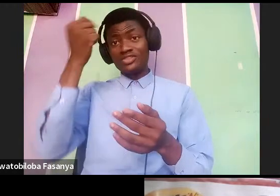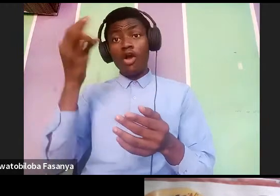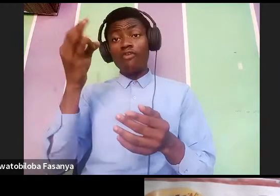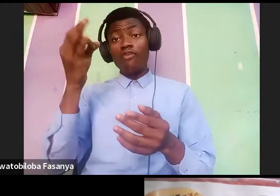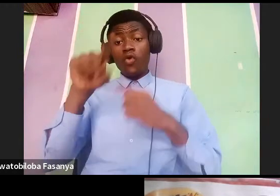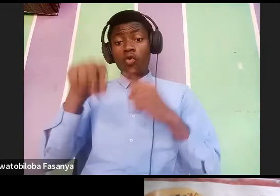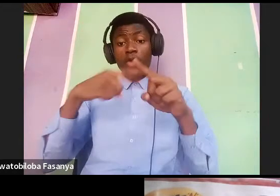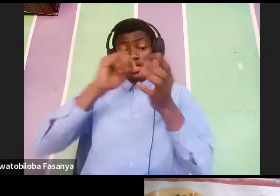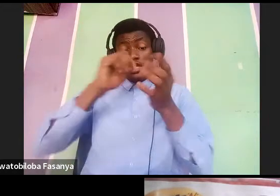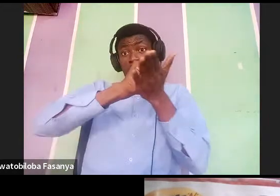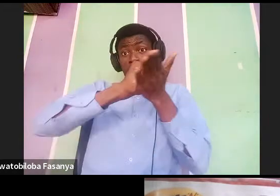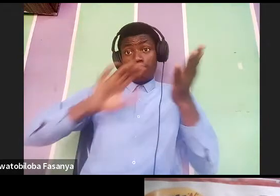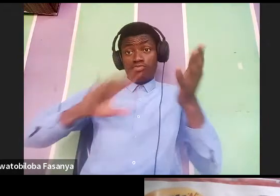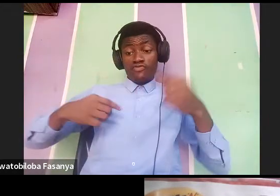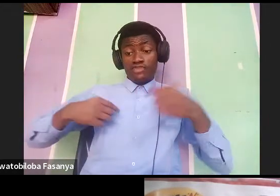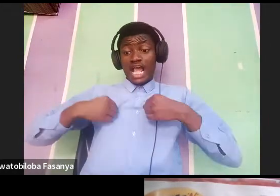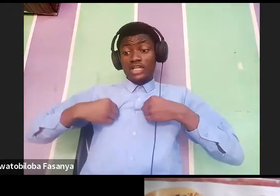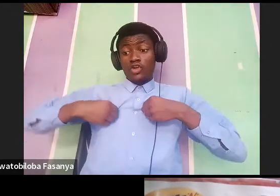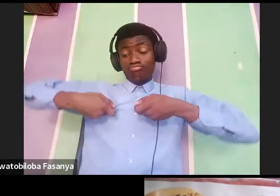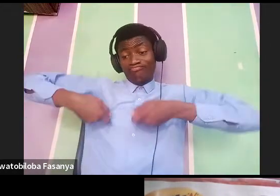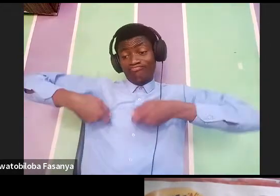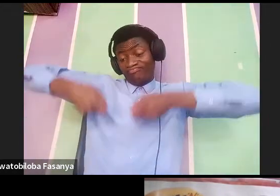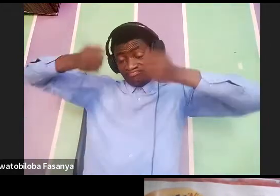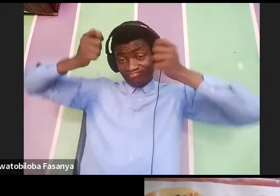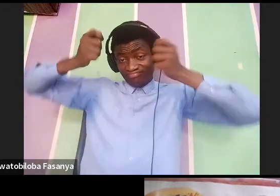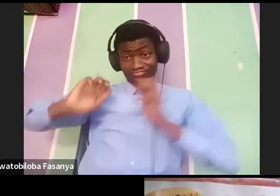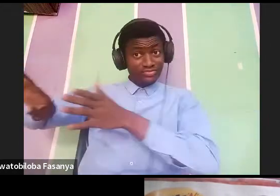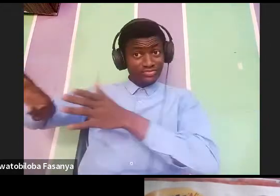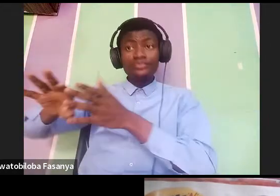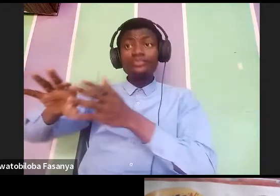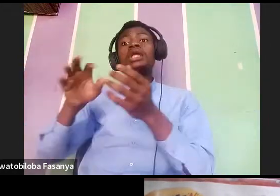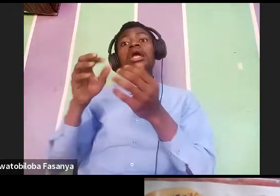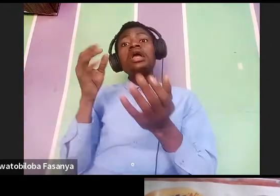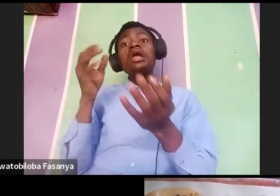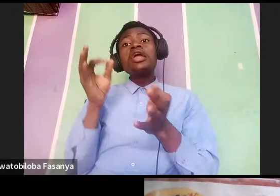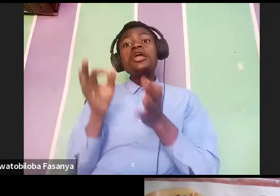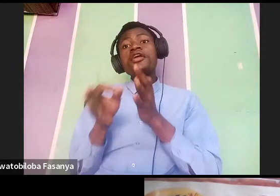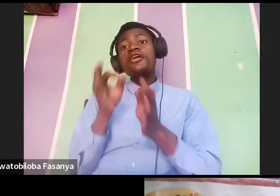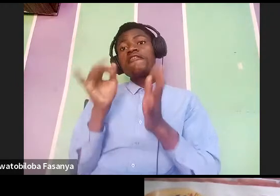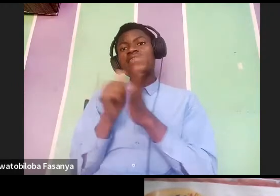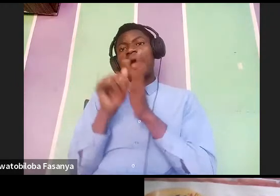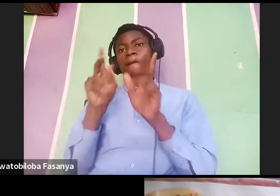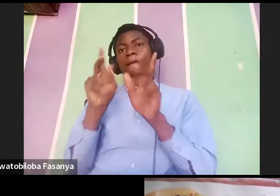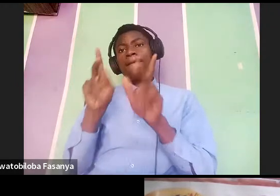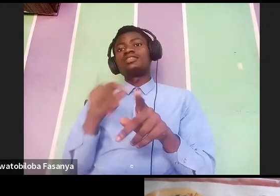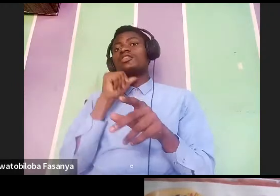better, then you might want to seek a professional